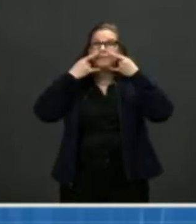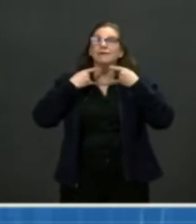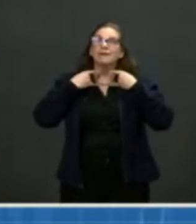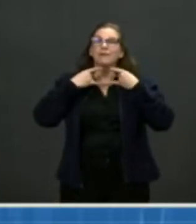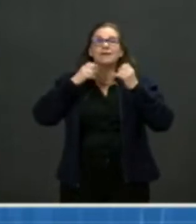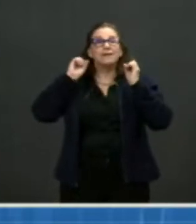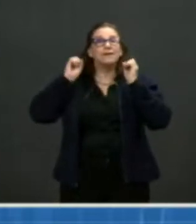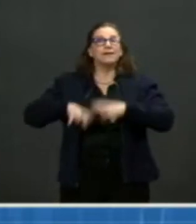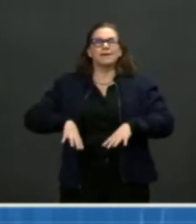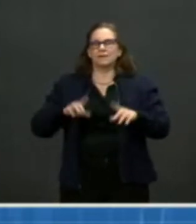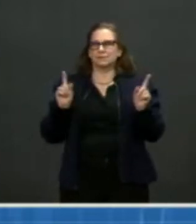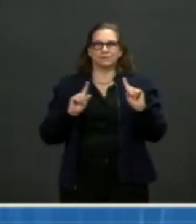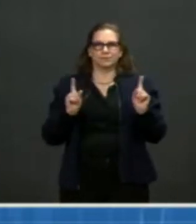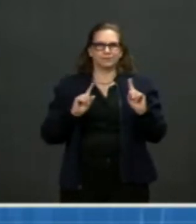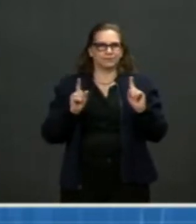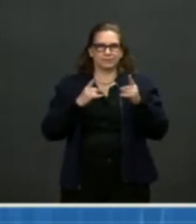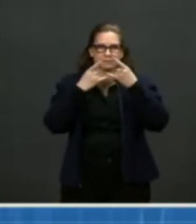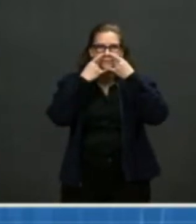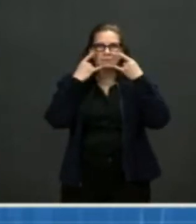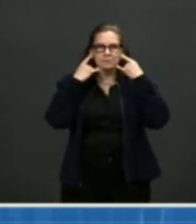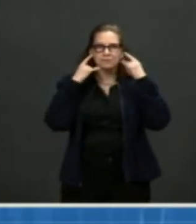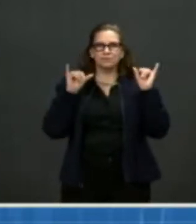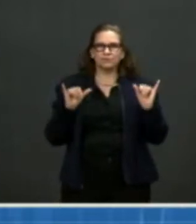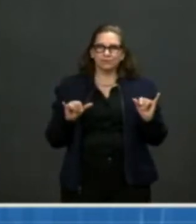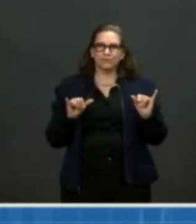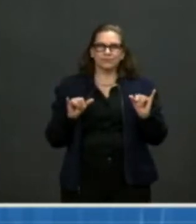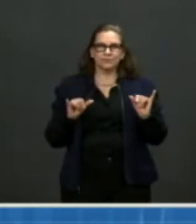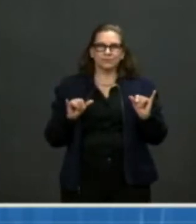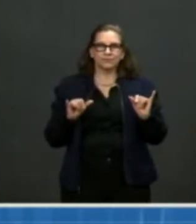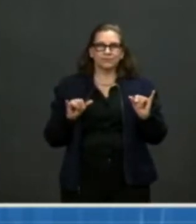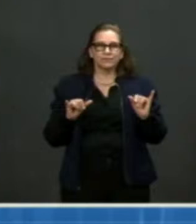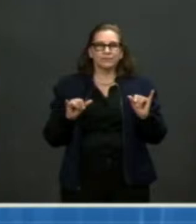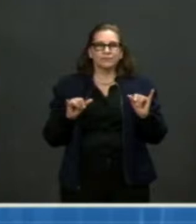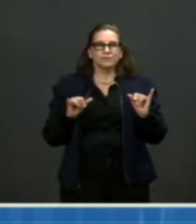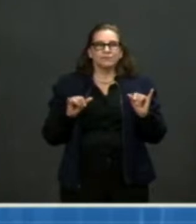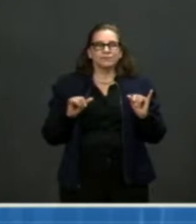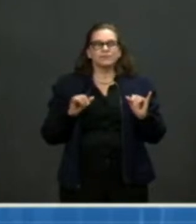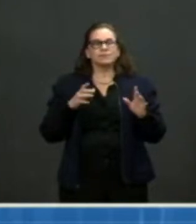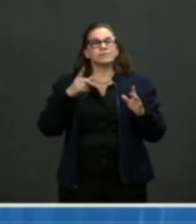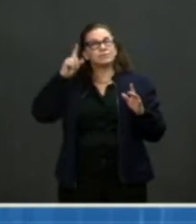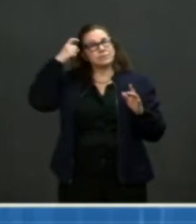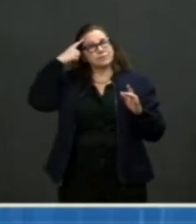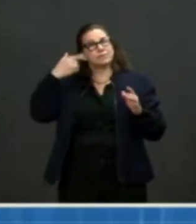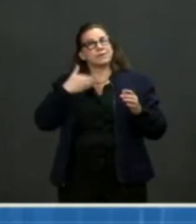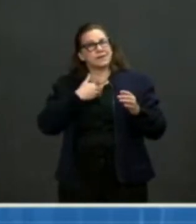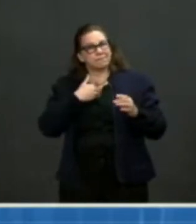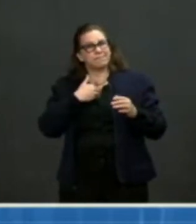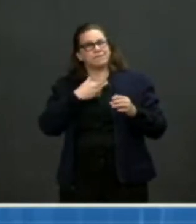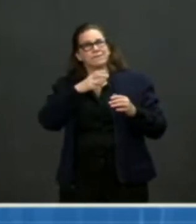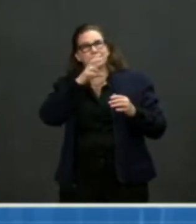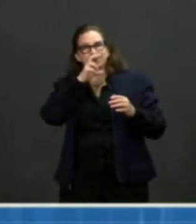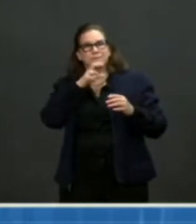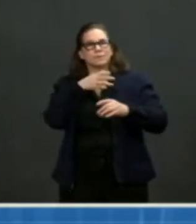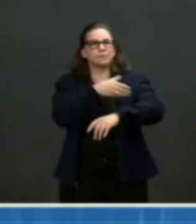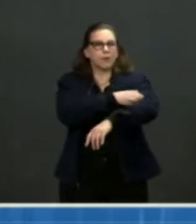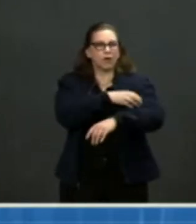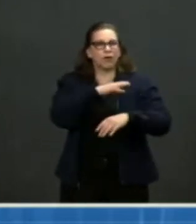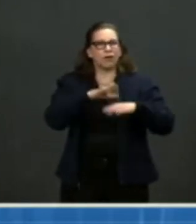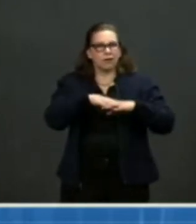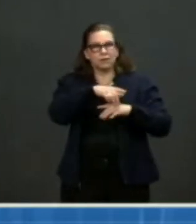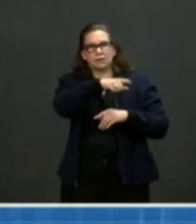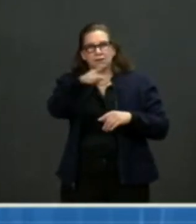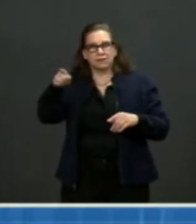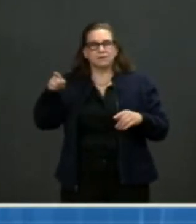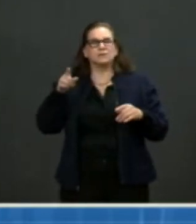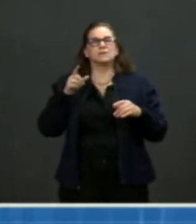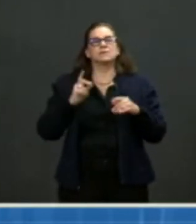do corporations, so do employers, so do individuals. And we're making concerted efforts to make sure that people know